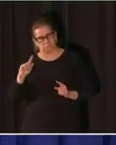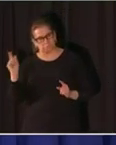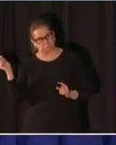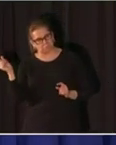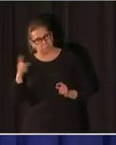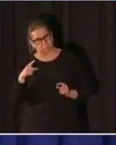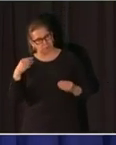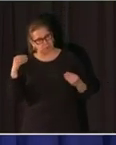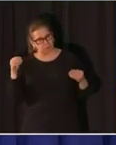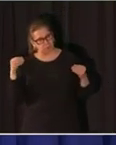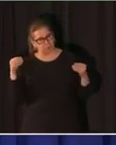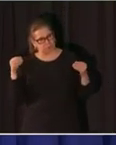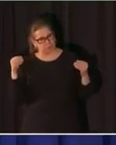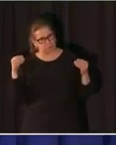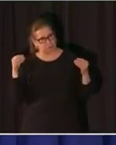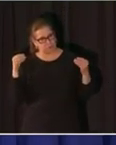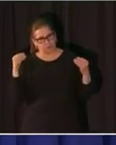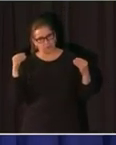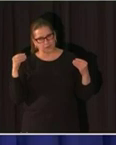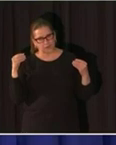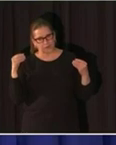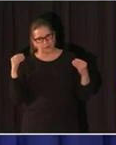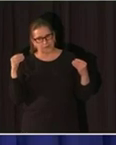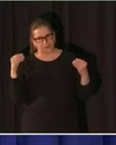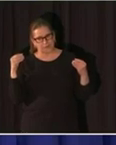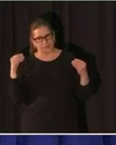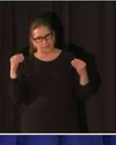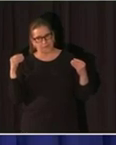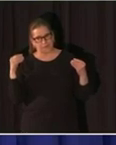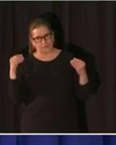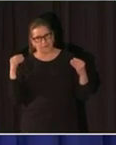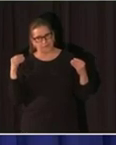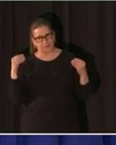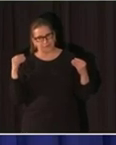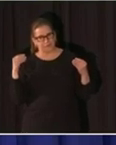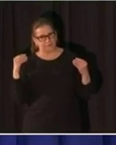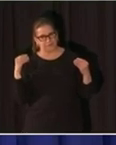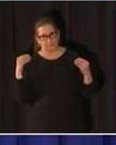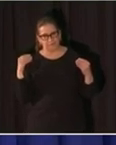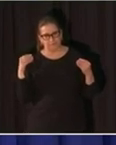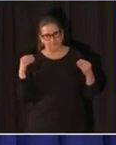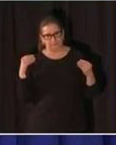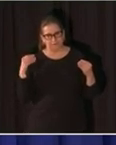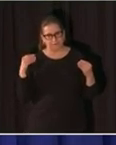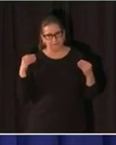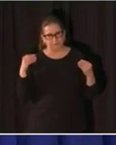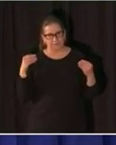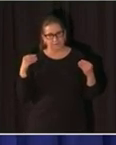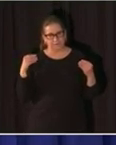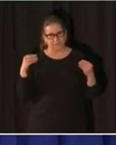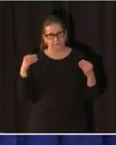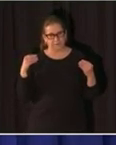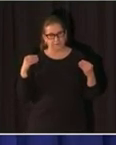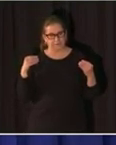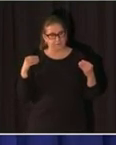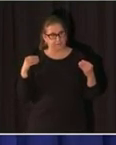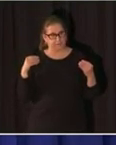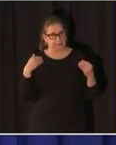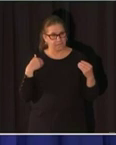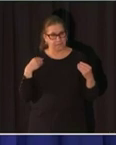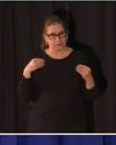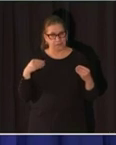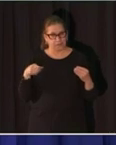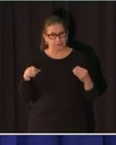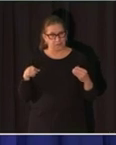the stores. Some residents, I think we heard a question earlier about a particular store you see, and the grocery store. Is there